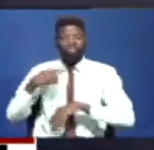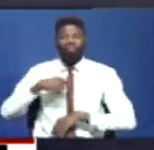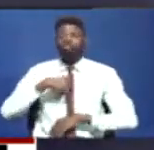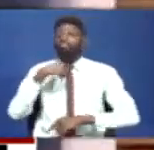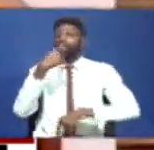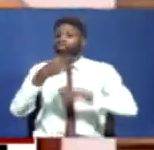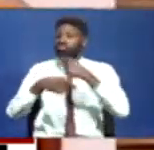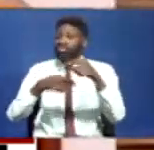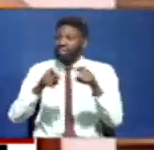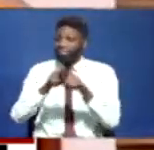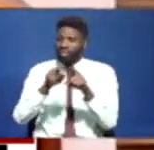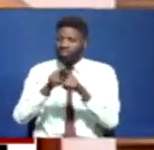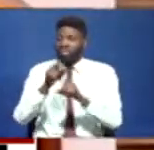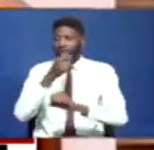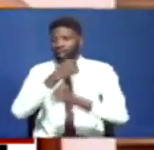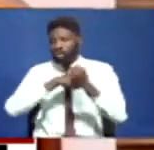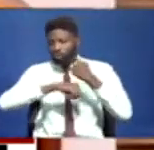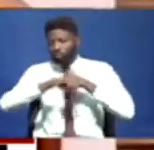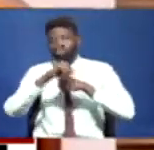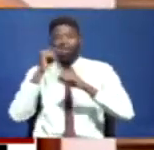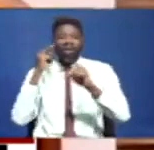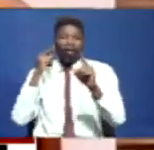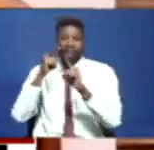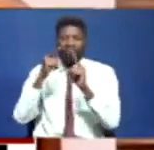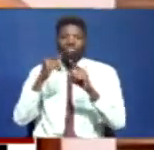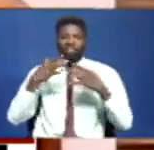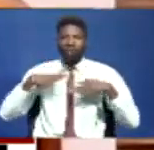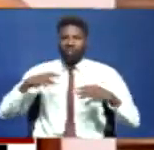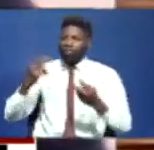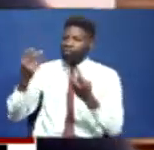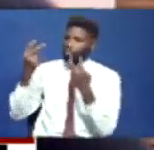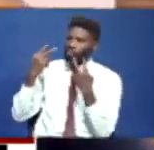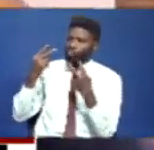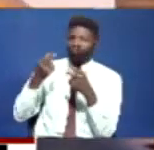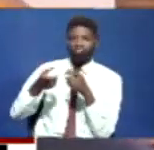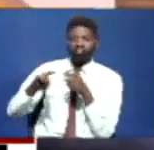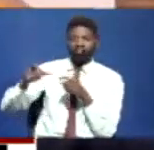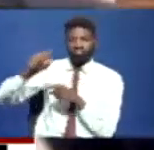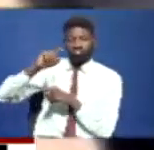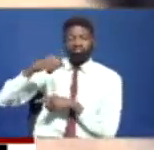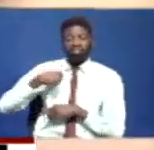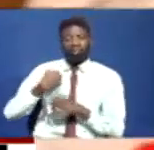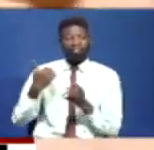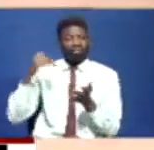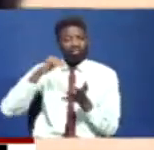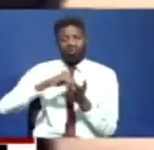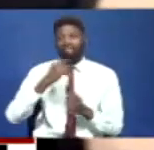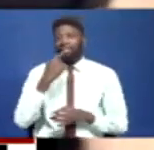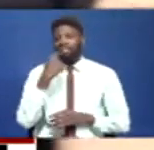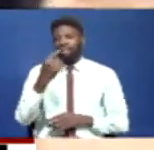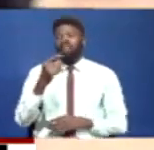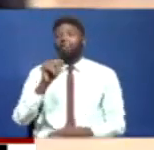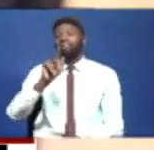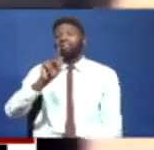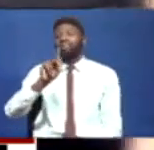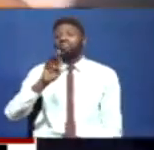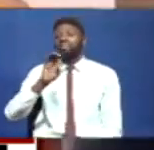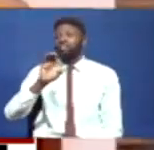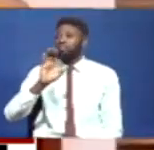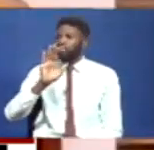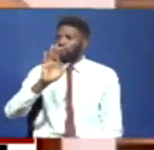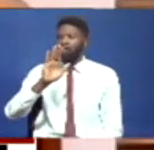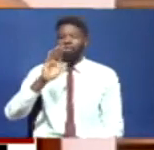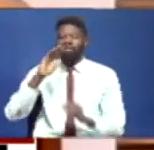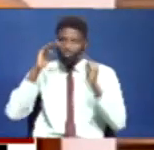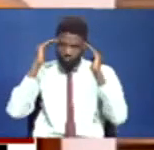our best foot forward to grow audience in our broadcasting platform, let me reiterate Kenya Broadcasting commitment to deliver on